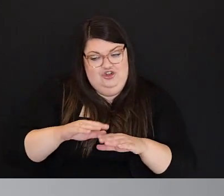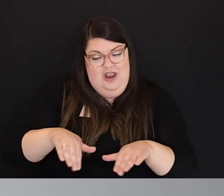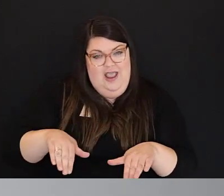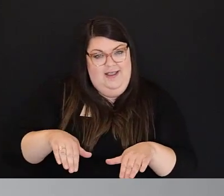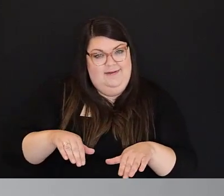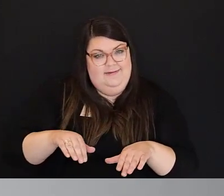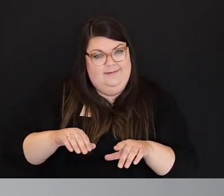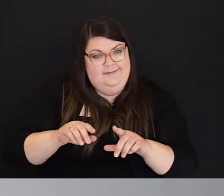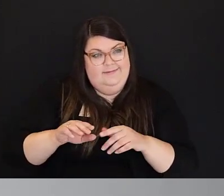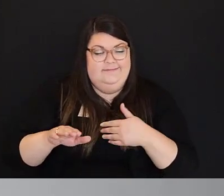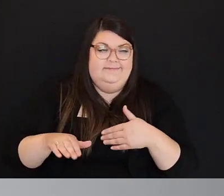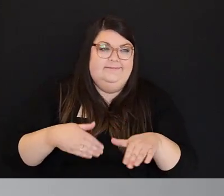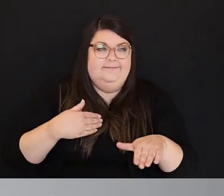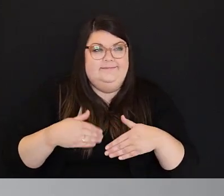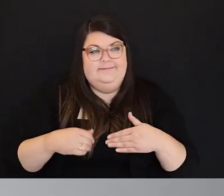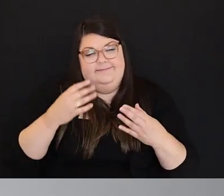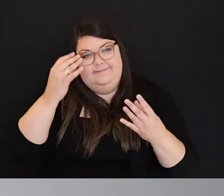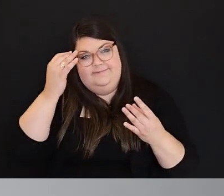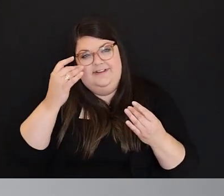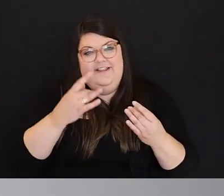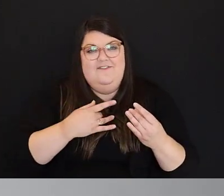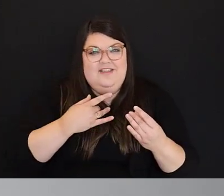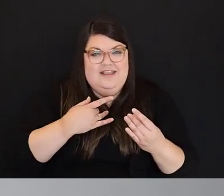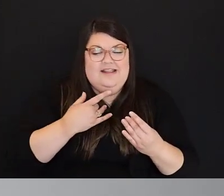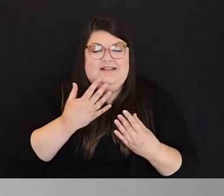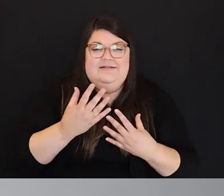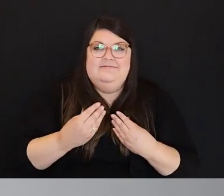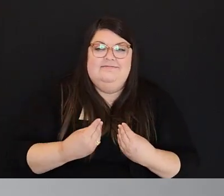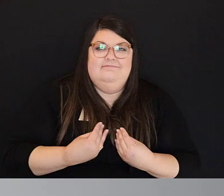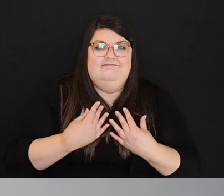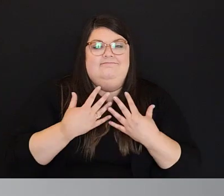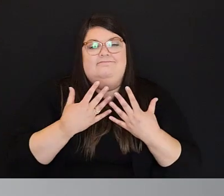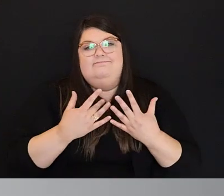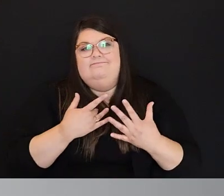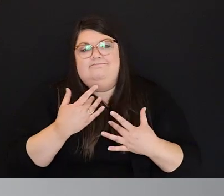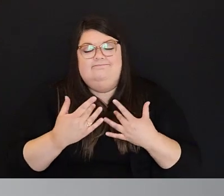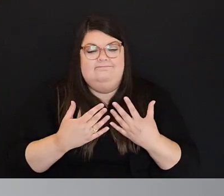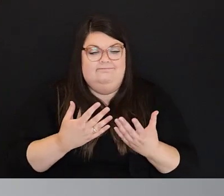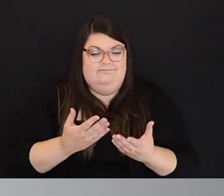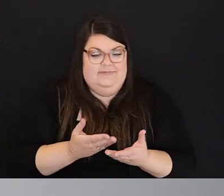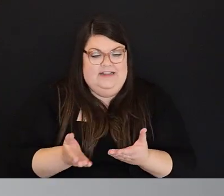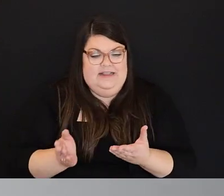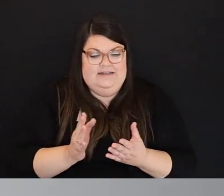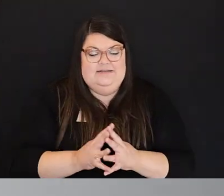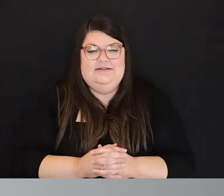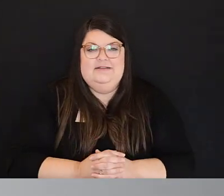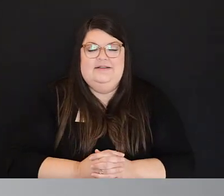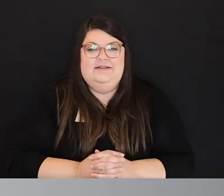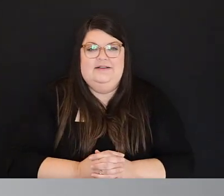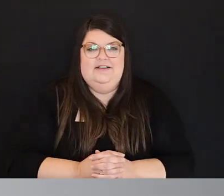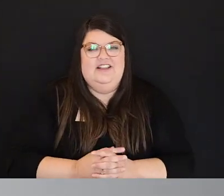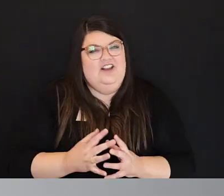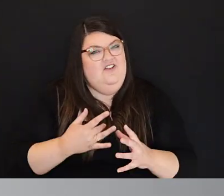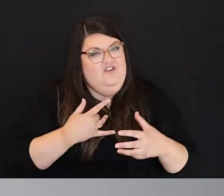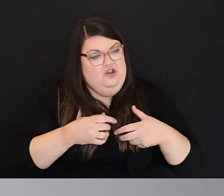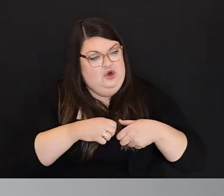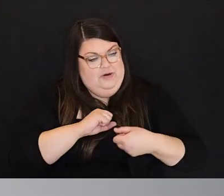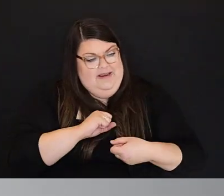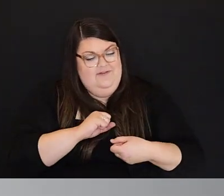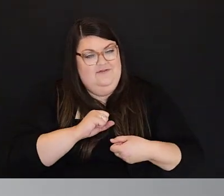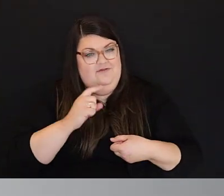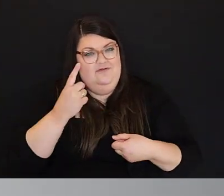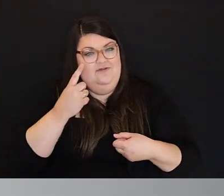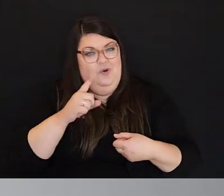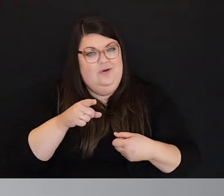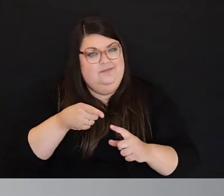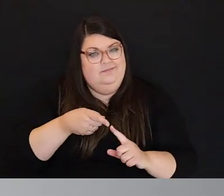child, and you're feeling your feelings, and you're able to actually like you know, feel grieving for the,